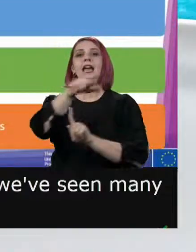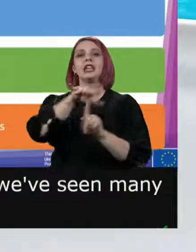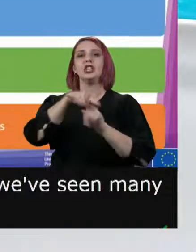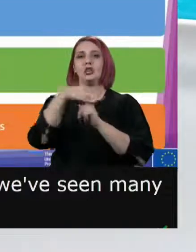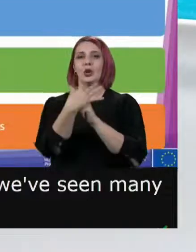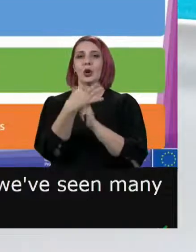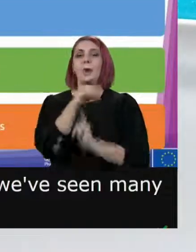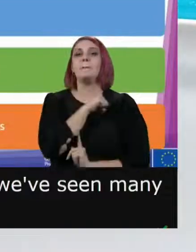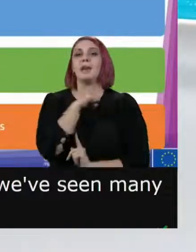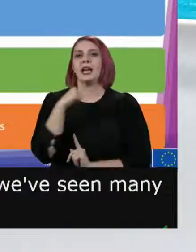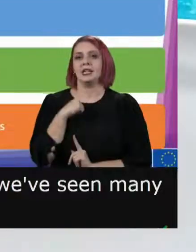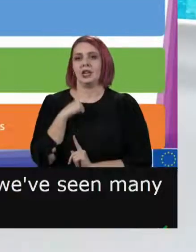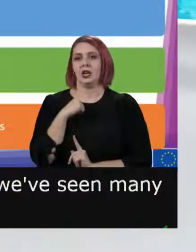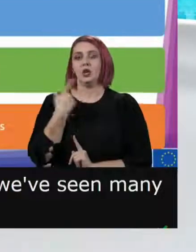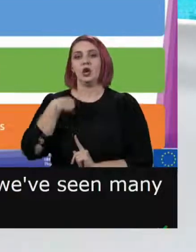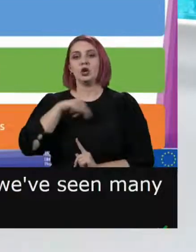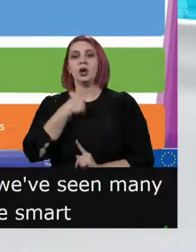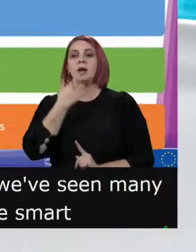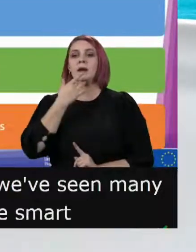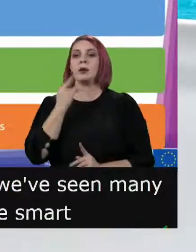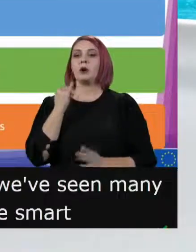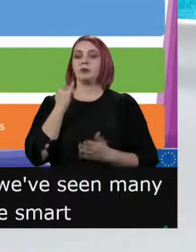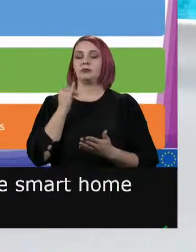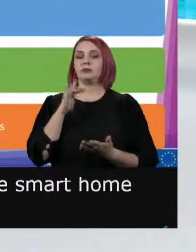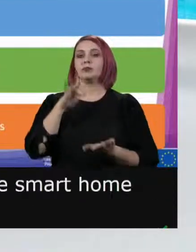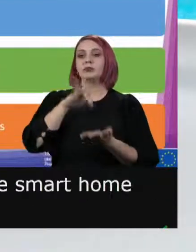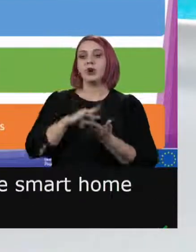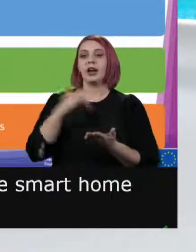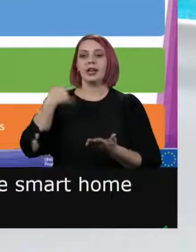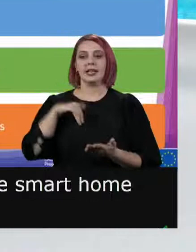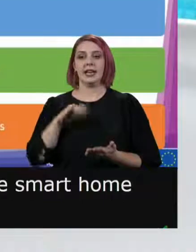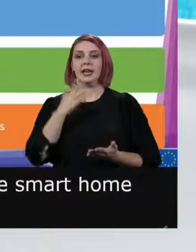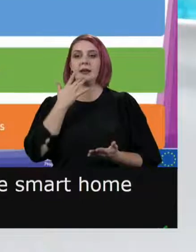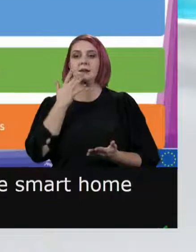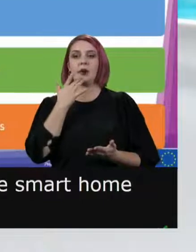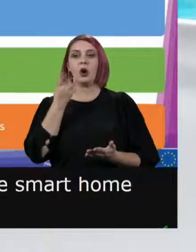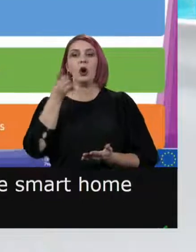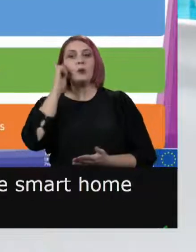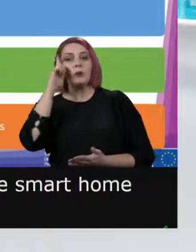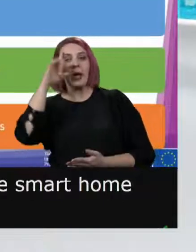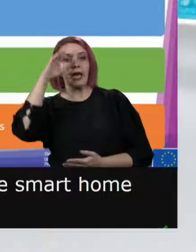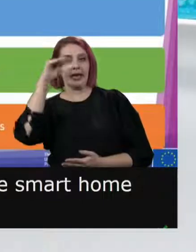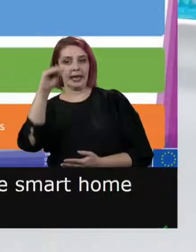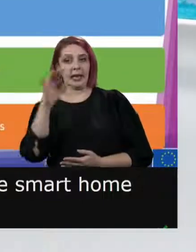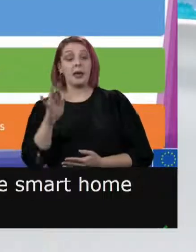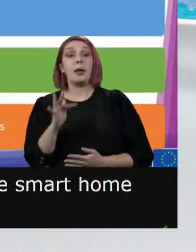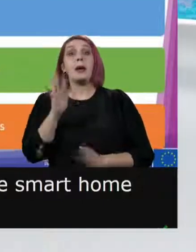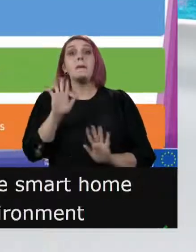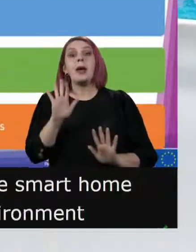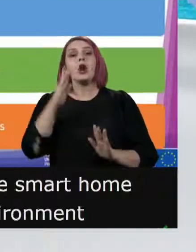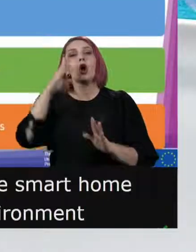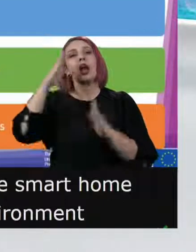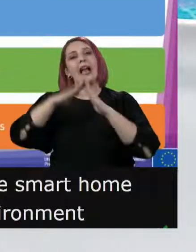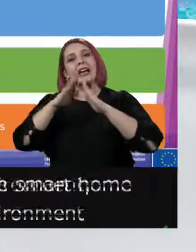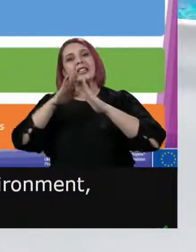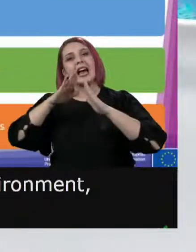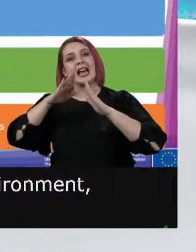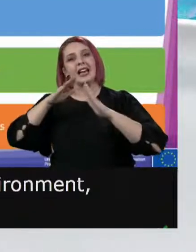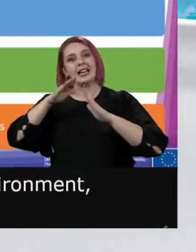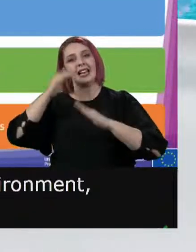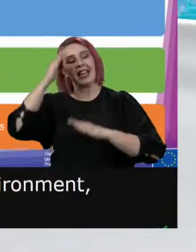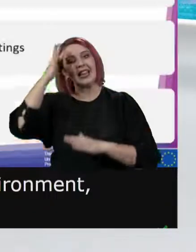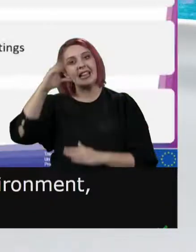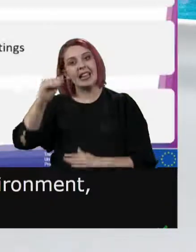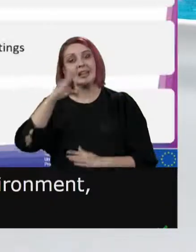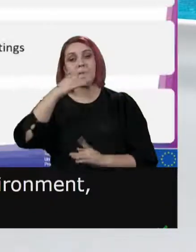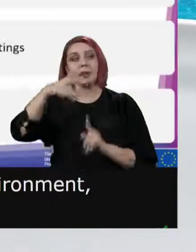technology can pervade right across the built environment, connecting us to that environment and from device